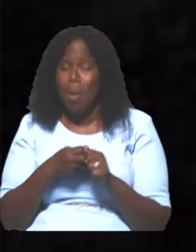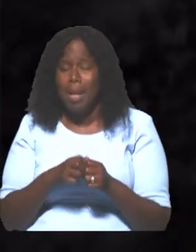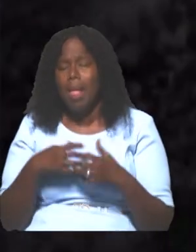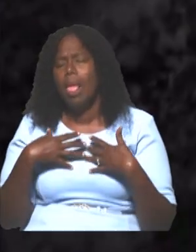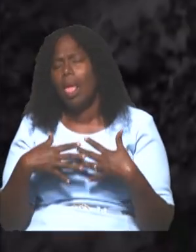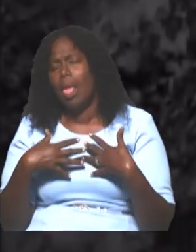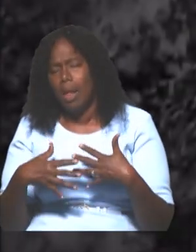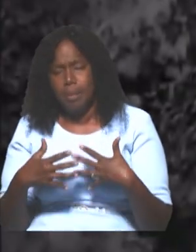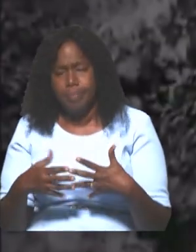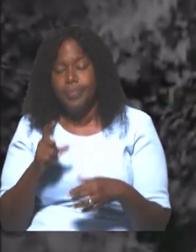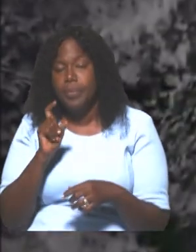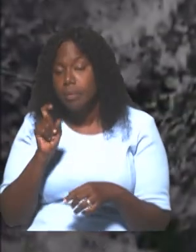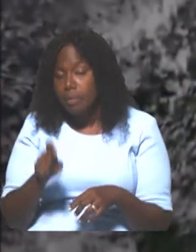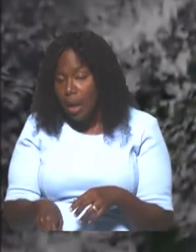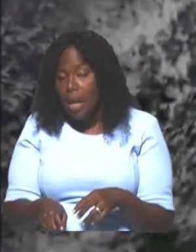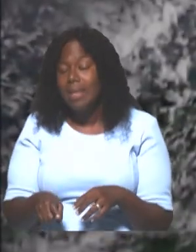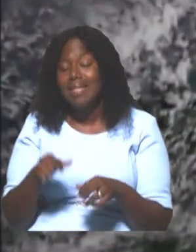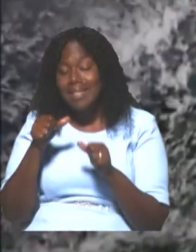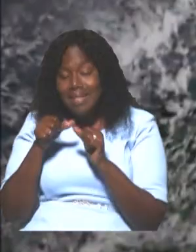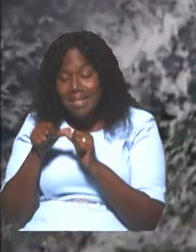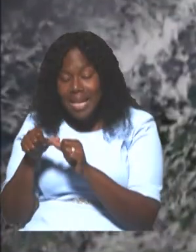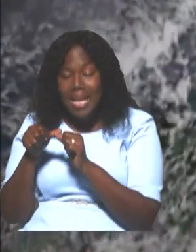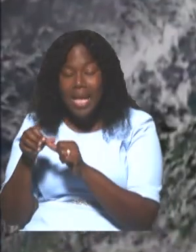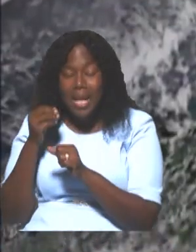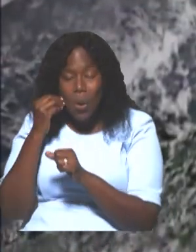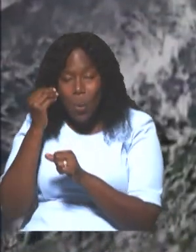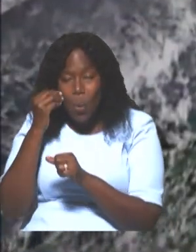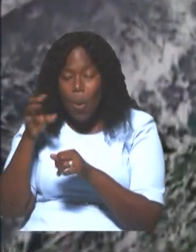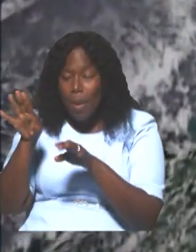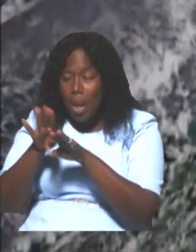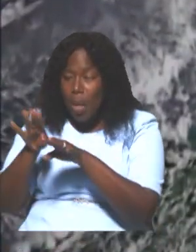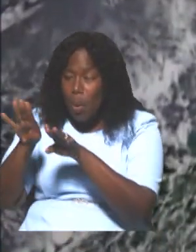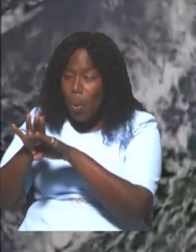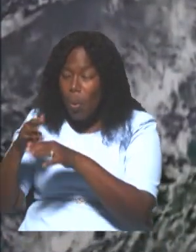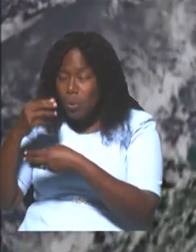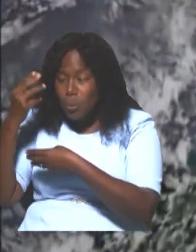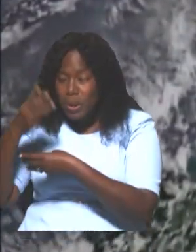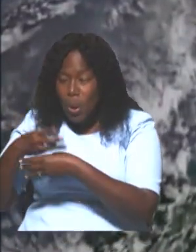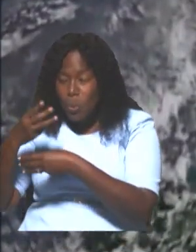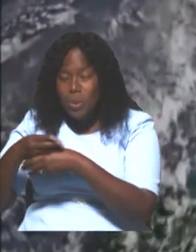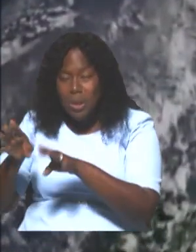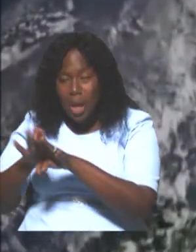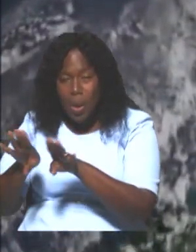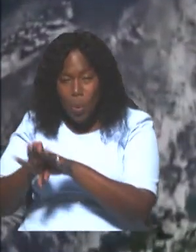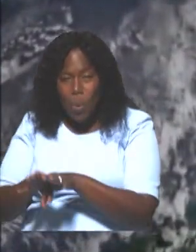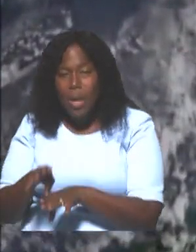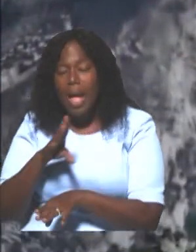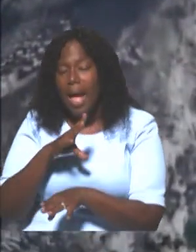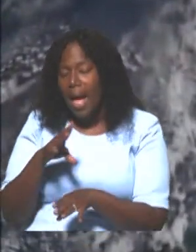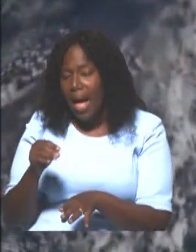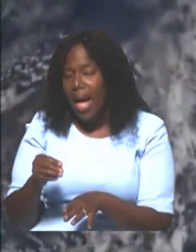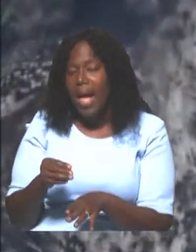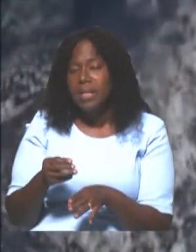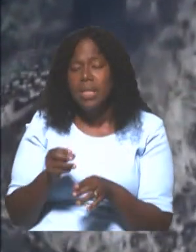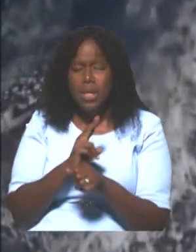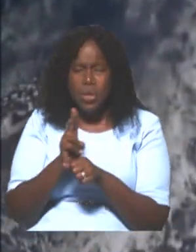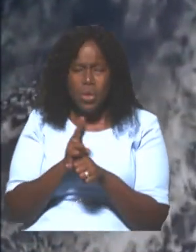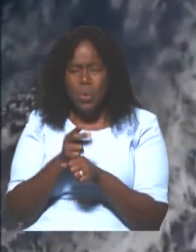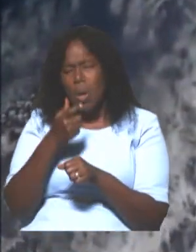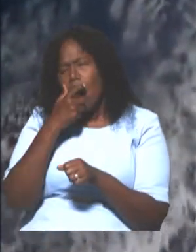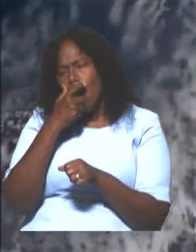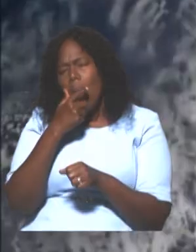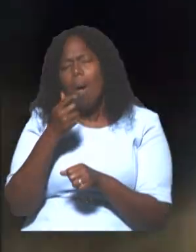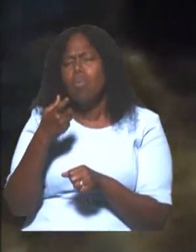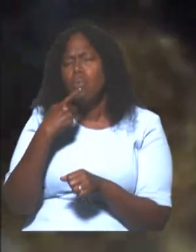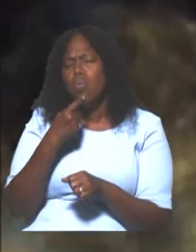when outdoors, and use air purifiers where possible. Now, the dust is expected to thicken tonight, so please take the